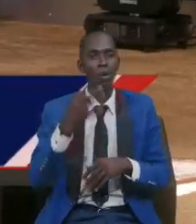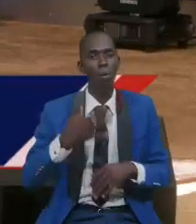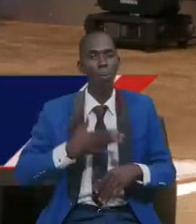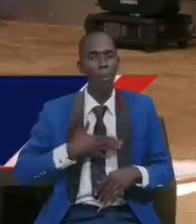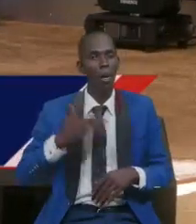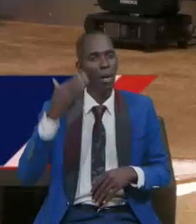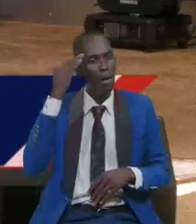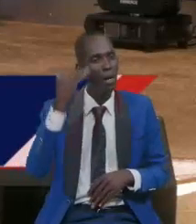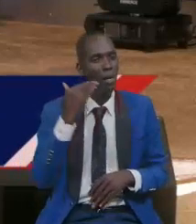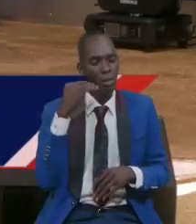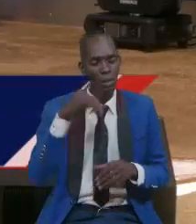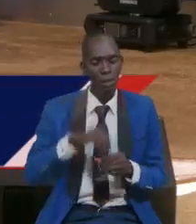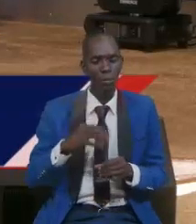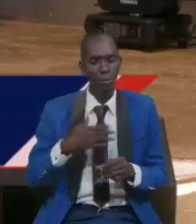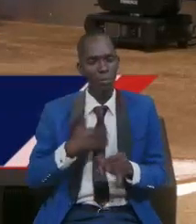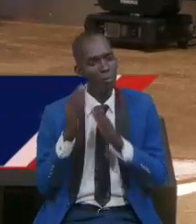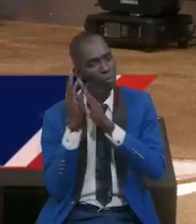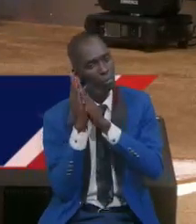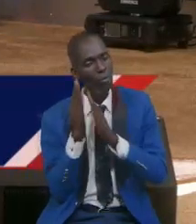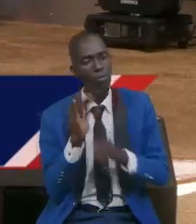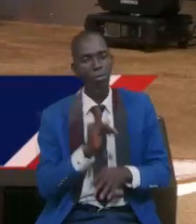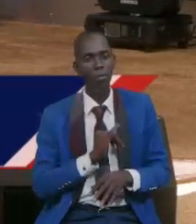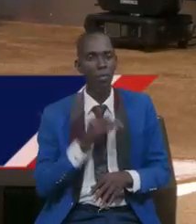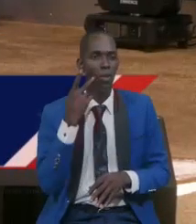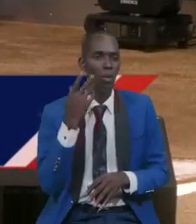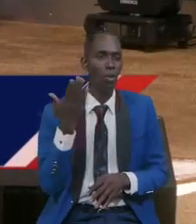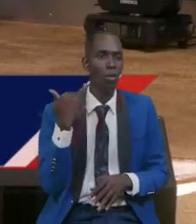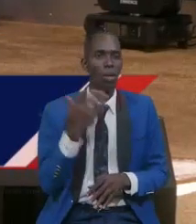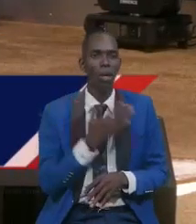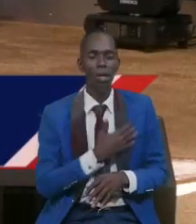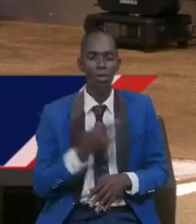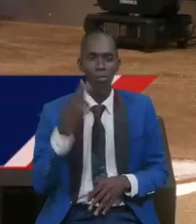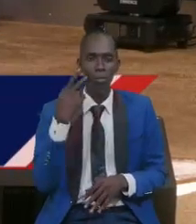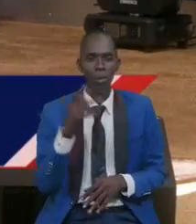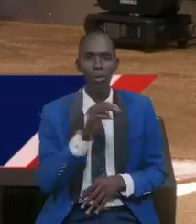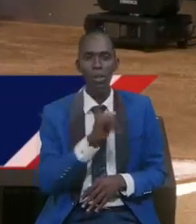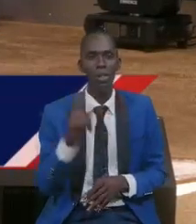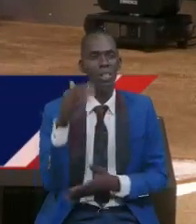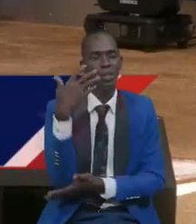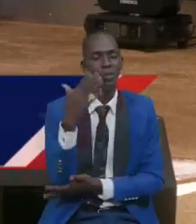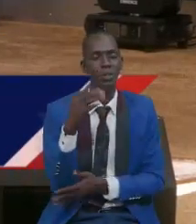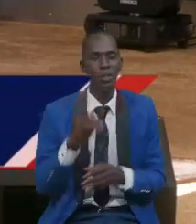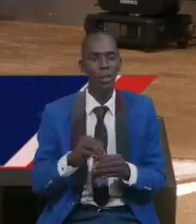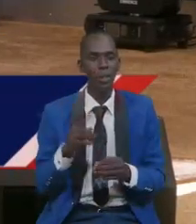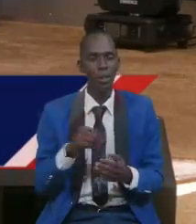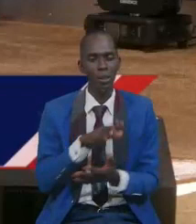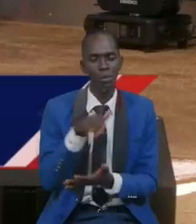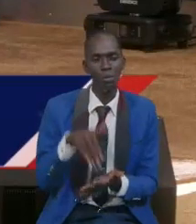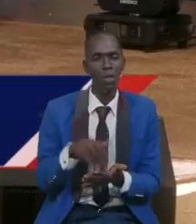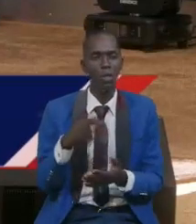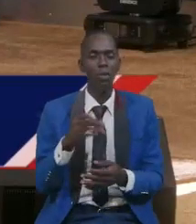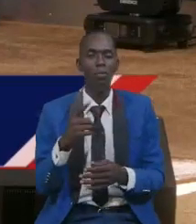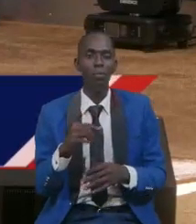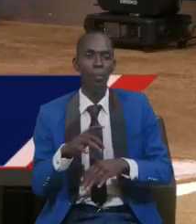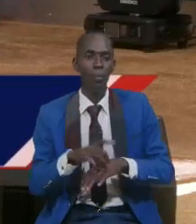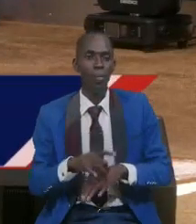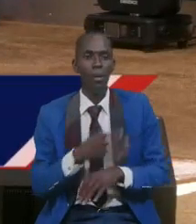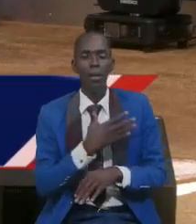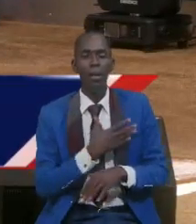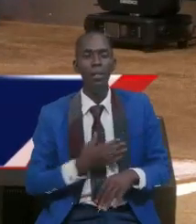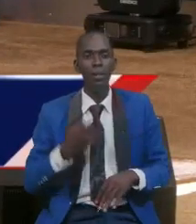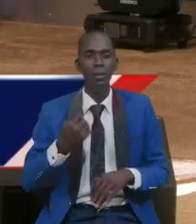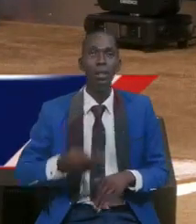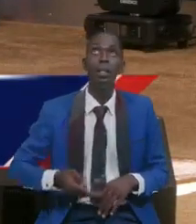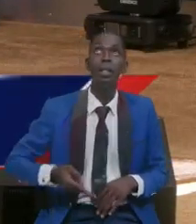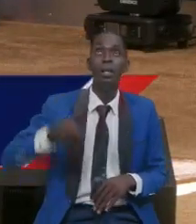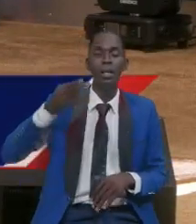I saw and behold a tree in the midst of the earth, and the